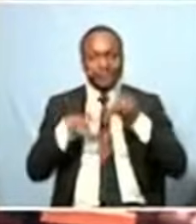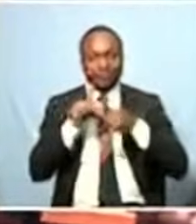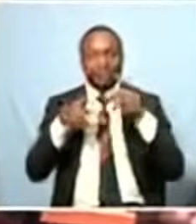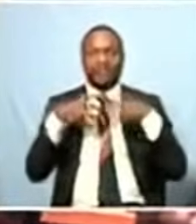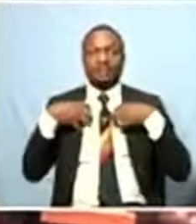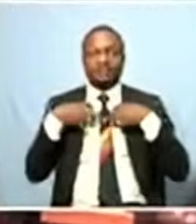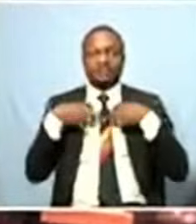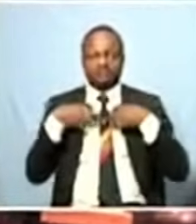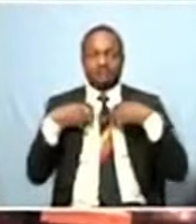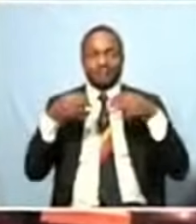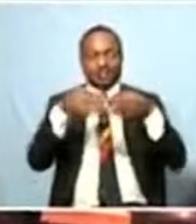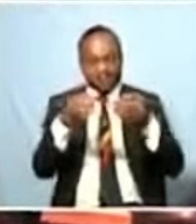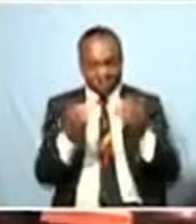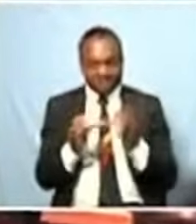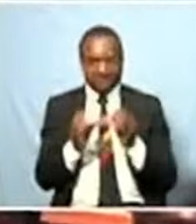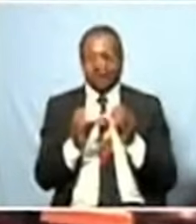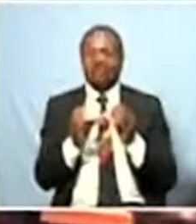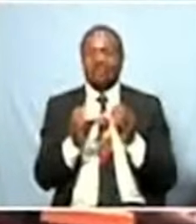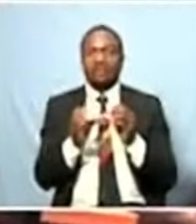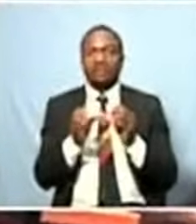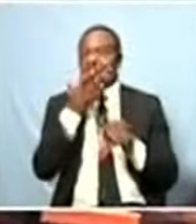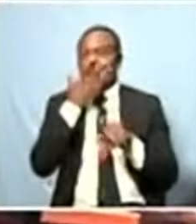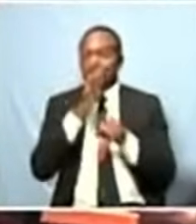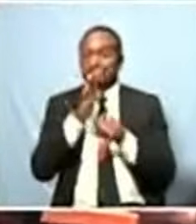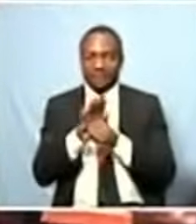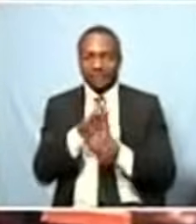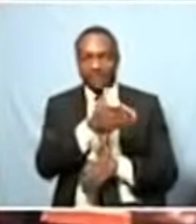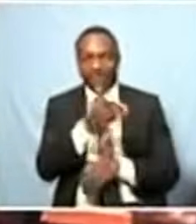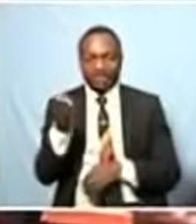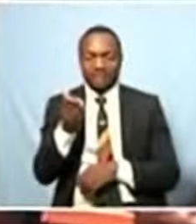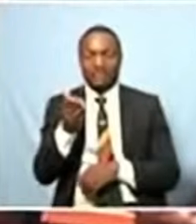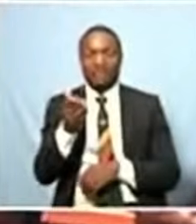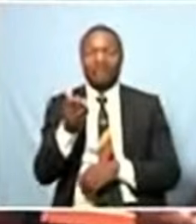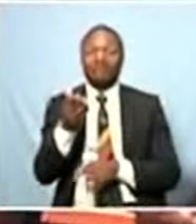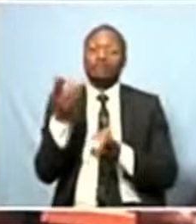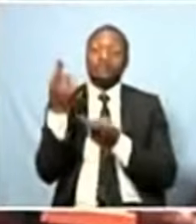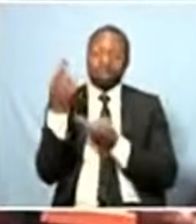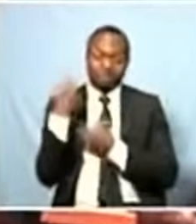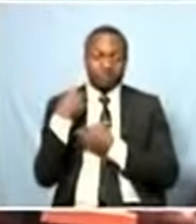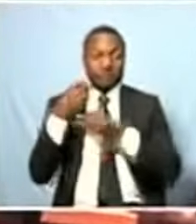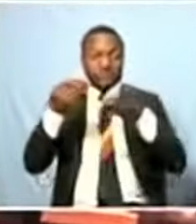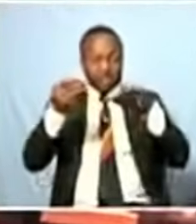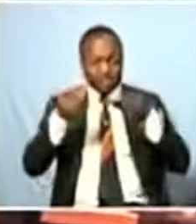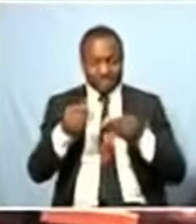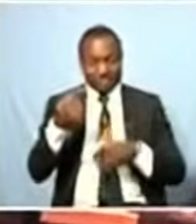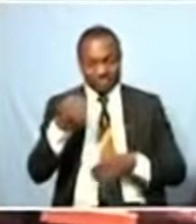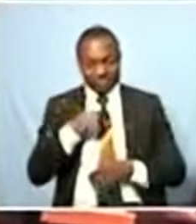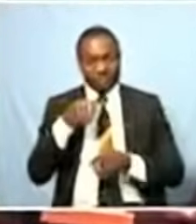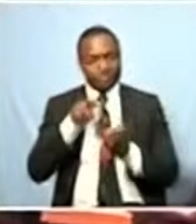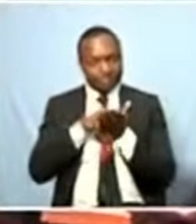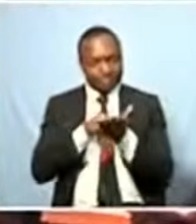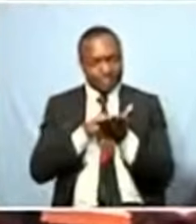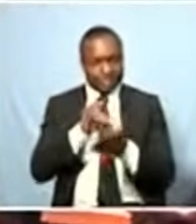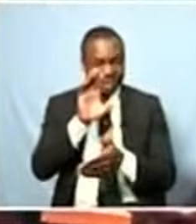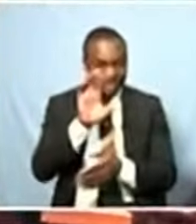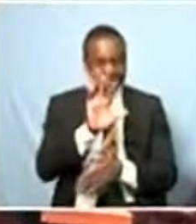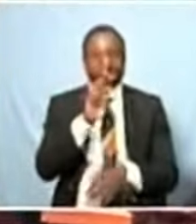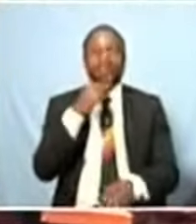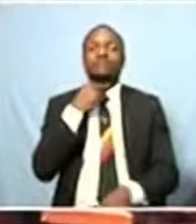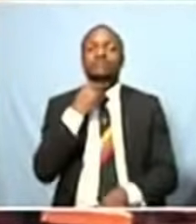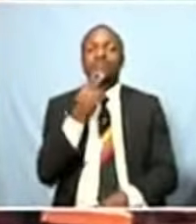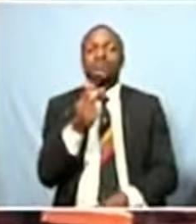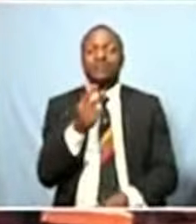Mfue constituents and assure them that the mandate entrusted in me to represent their voice